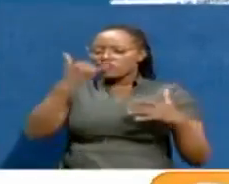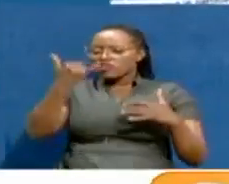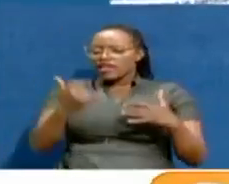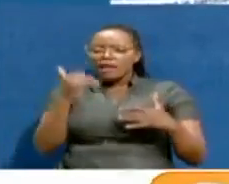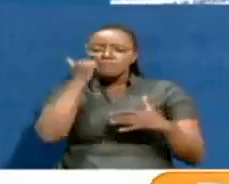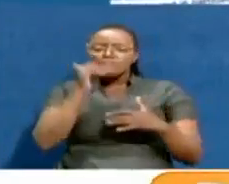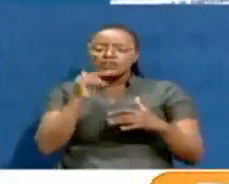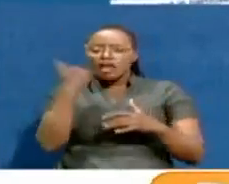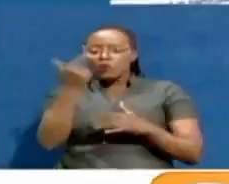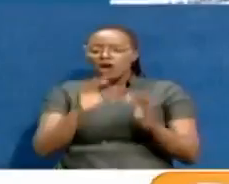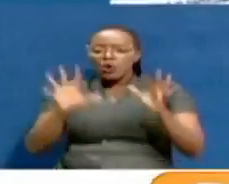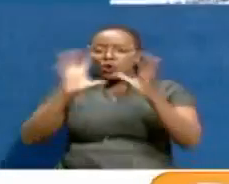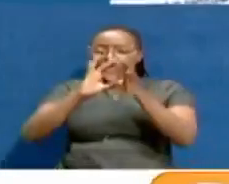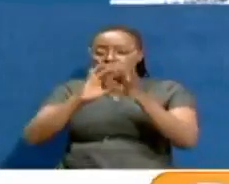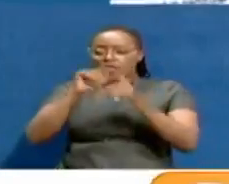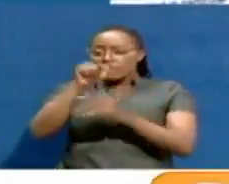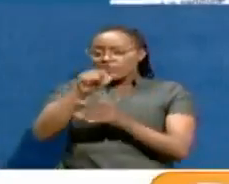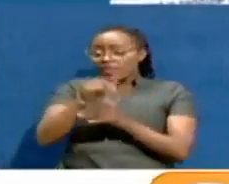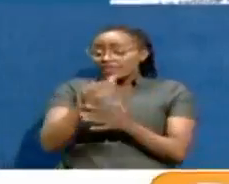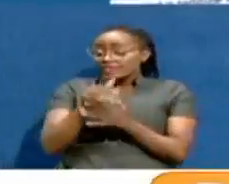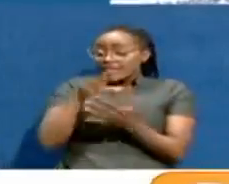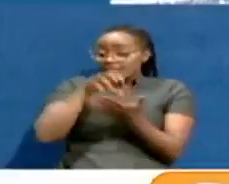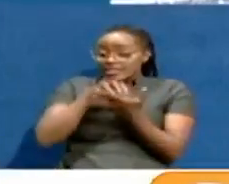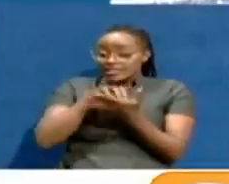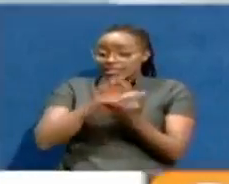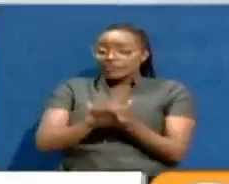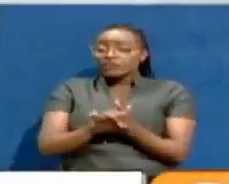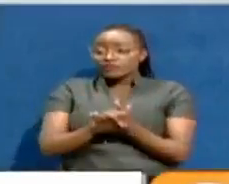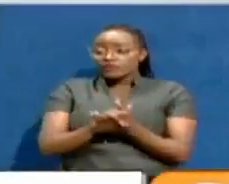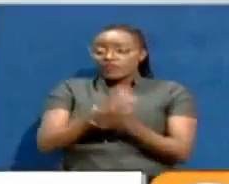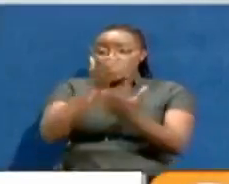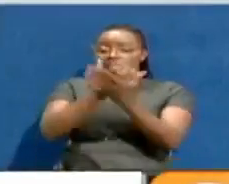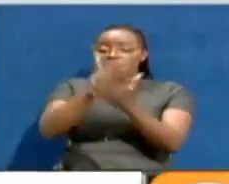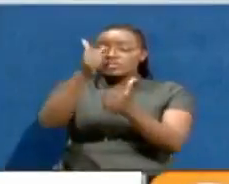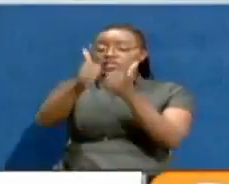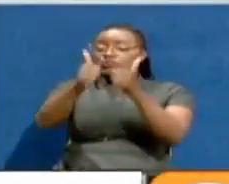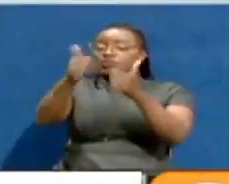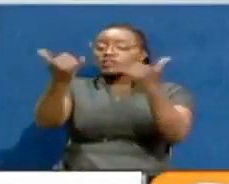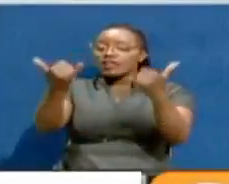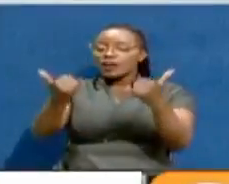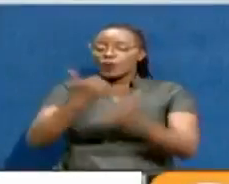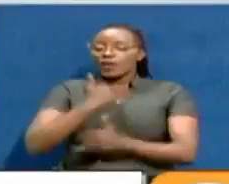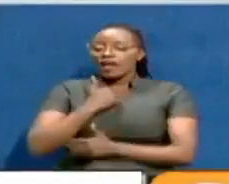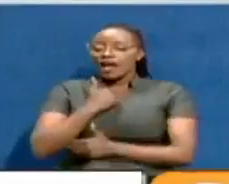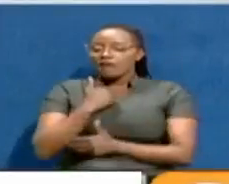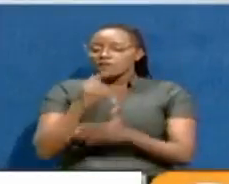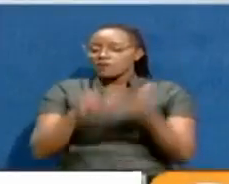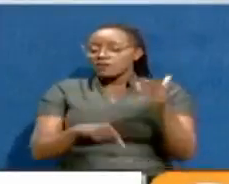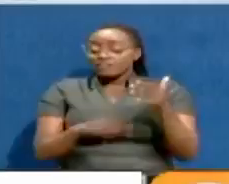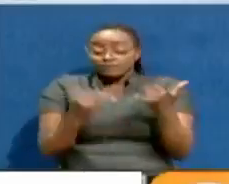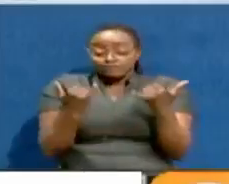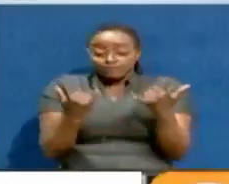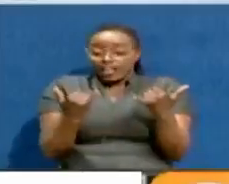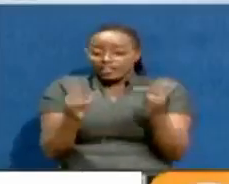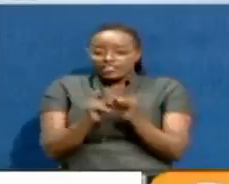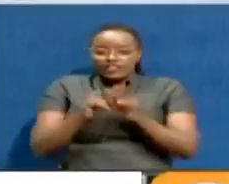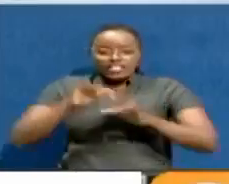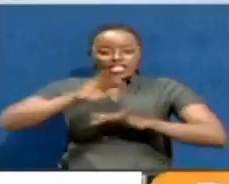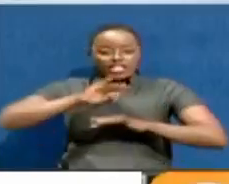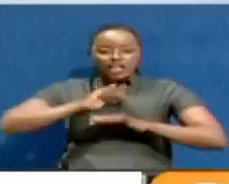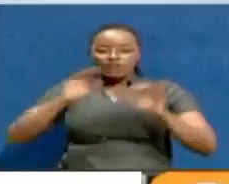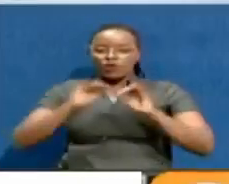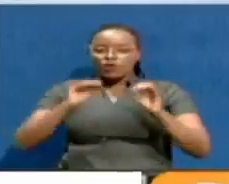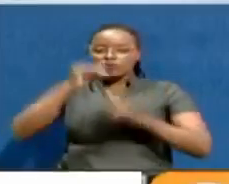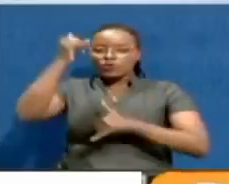patients related in particular to these rare cases. And the evidence we have is at the moment not sufficient